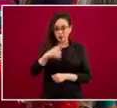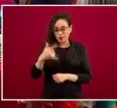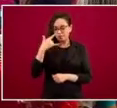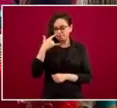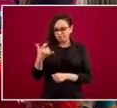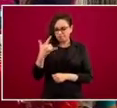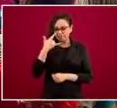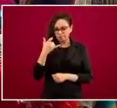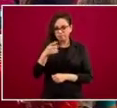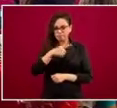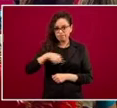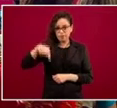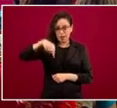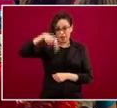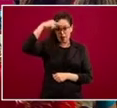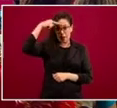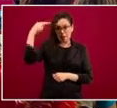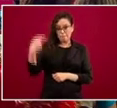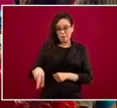this is a really